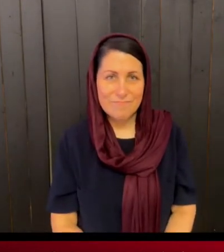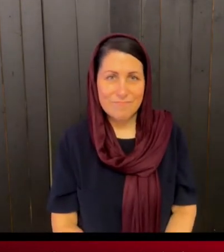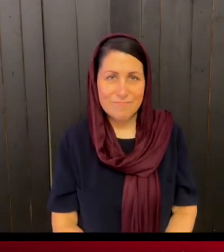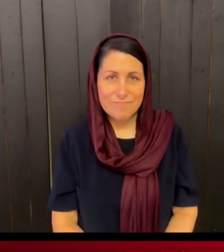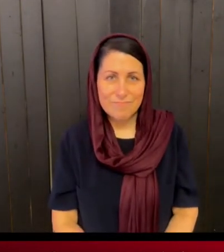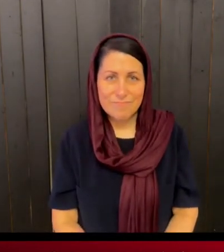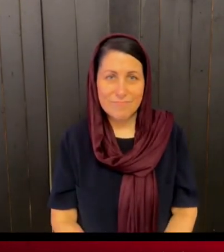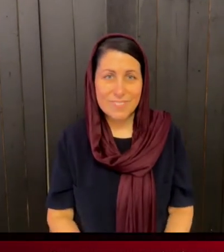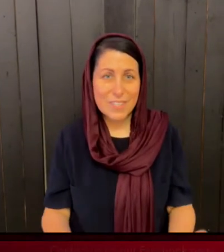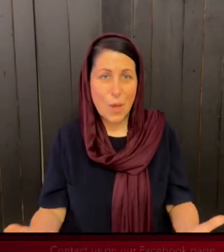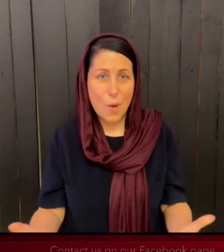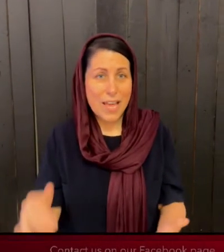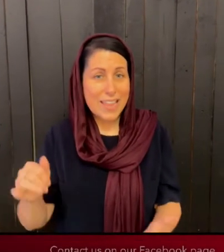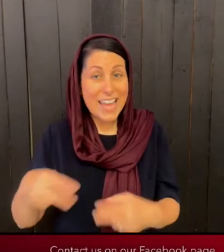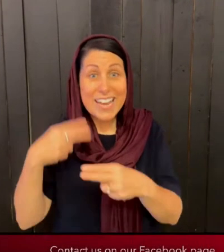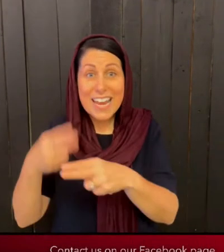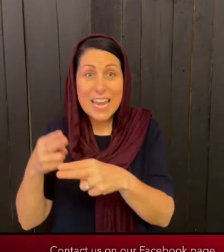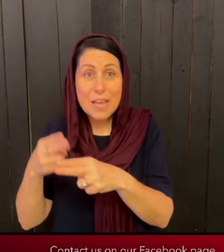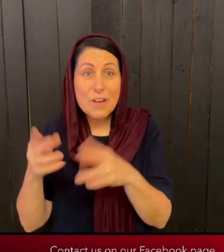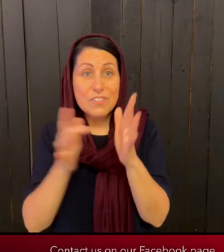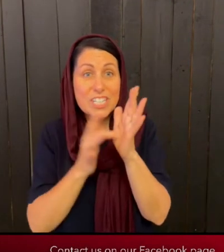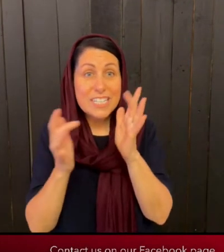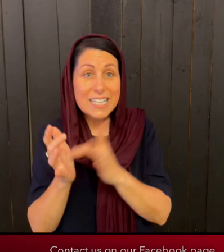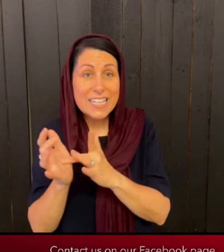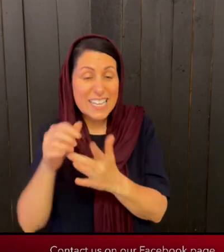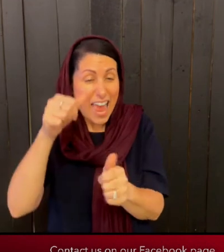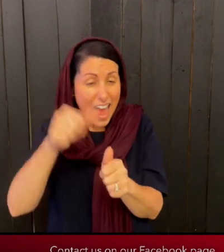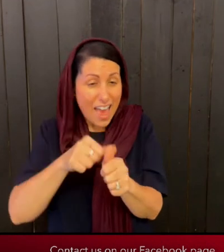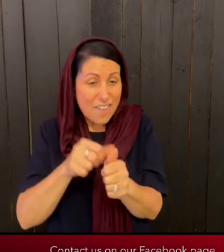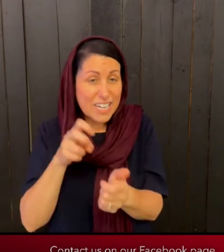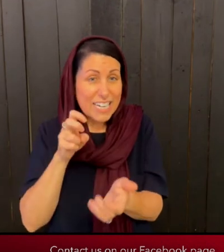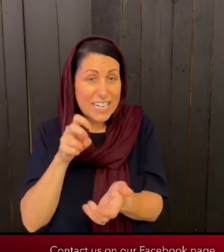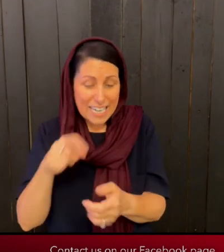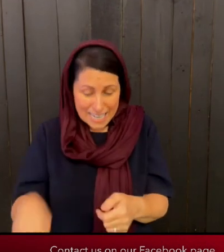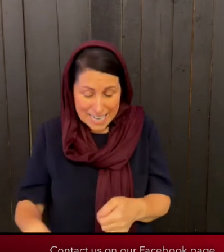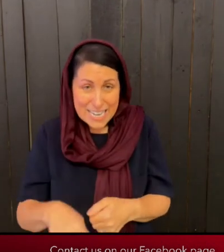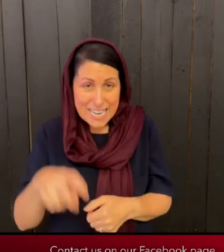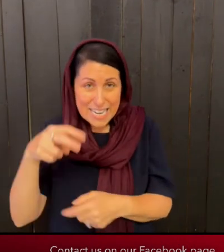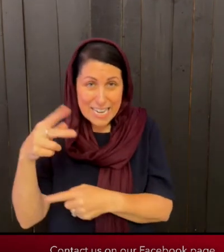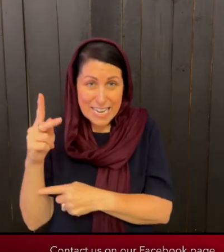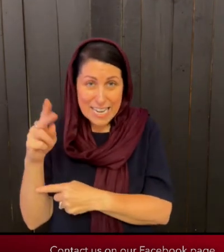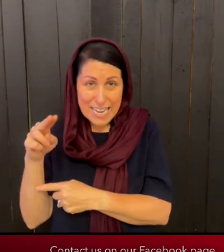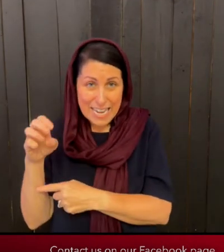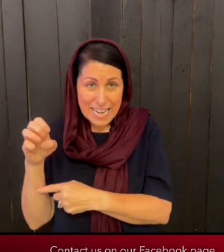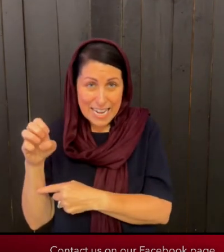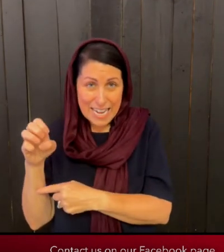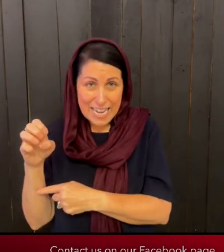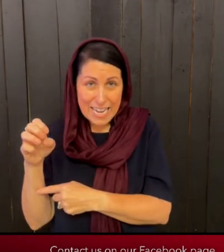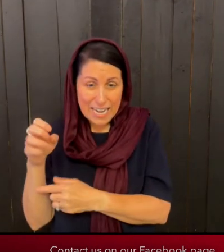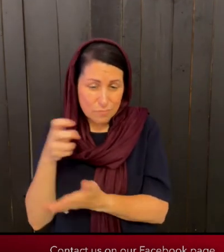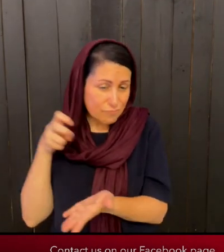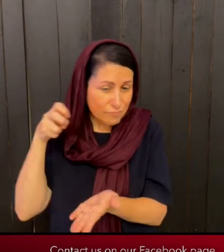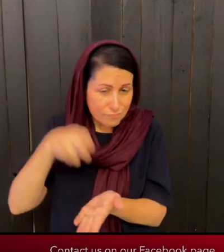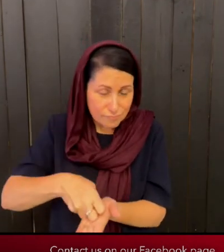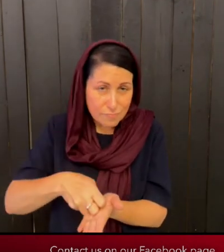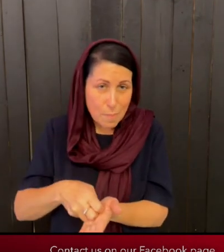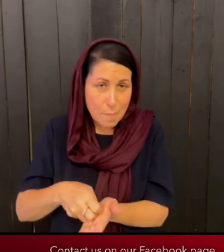And so that at the name of Jesus, every knee will bow of those who are in heaven and on earth and under the